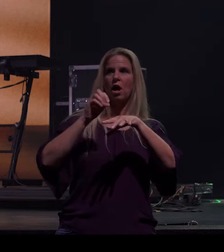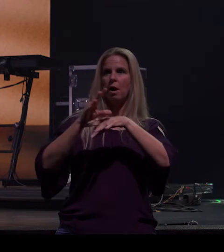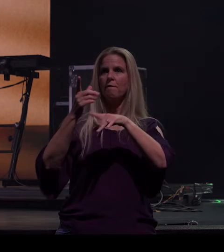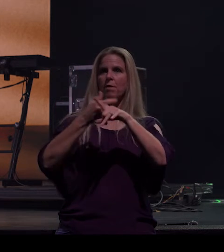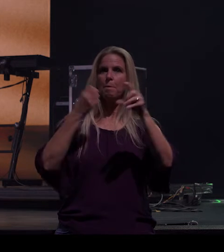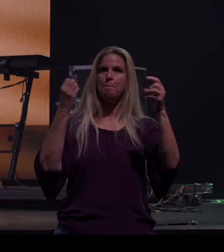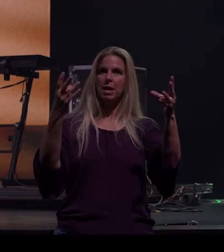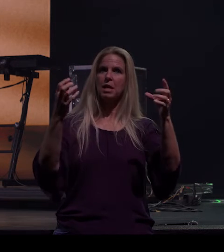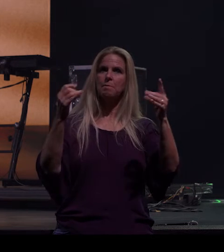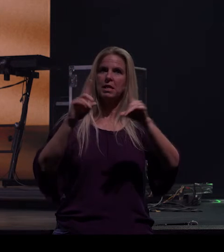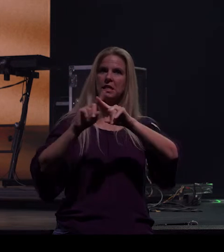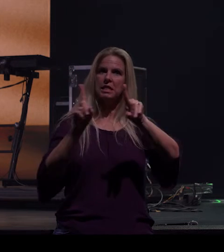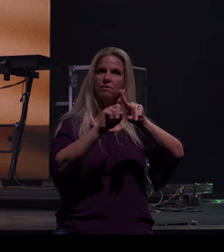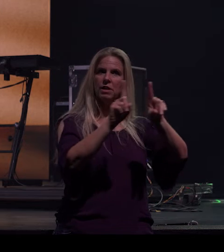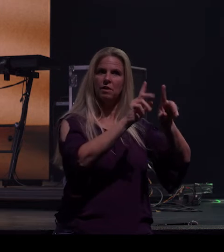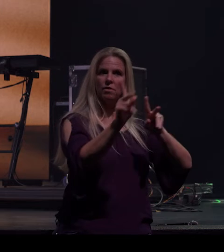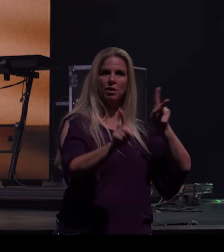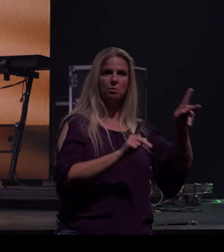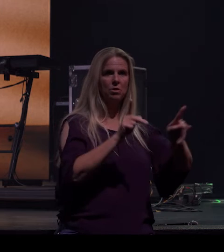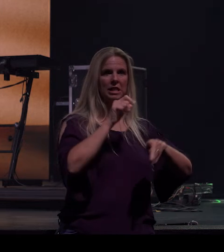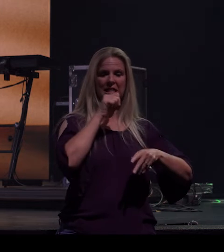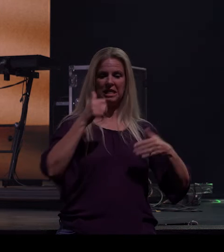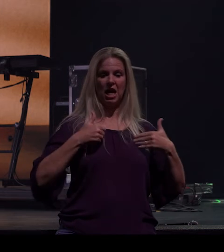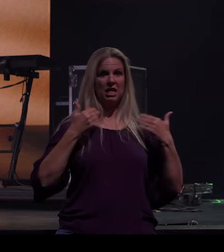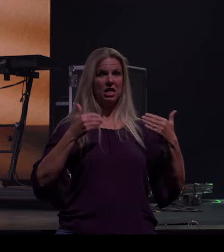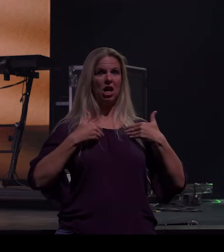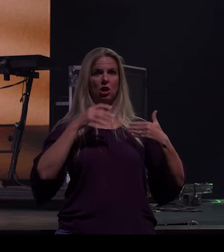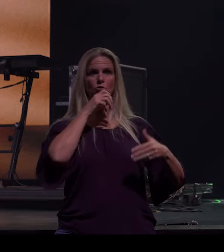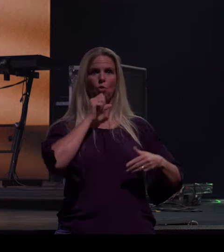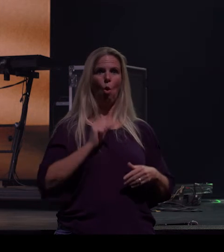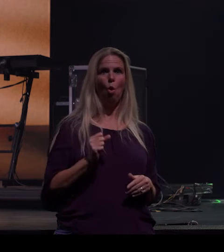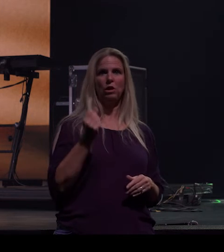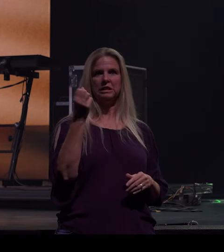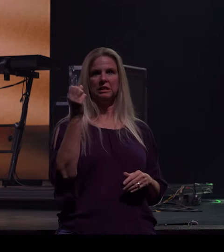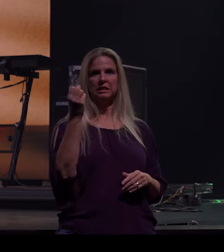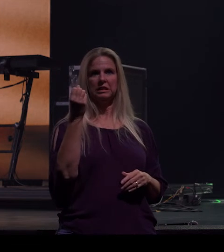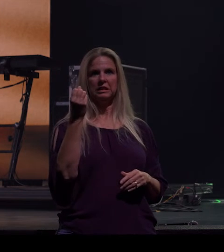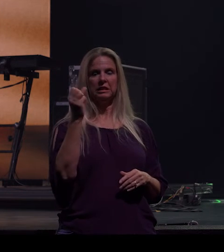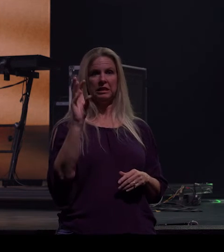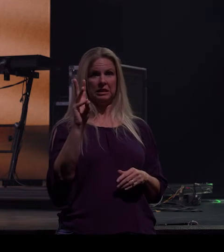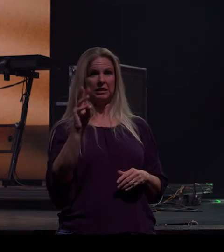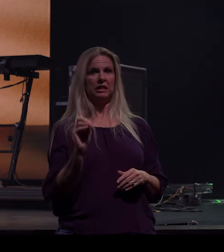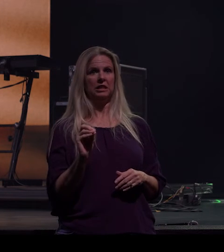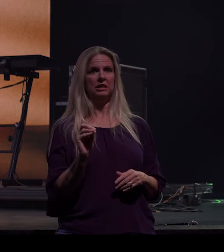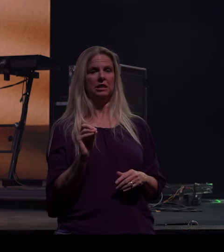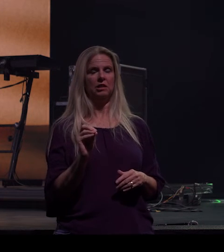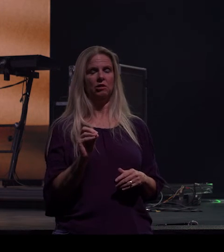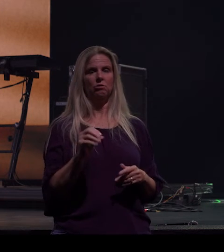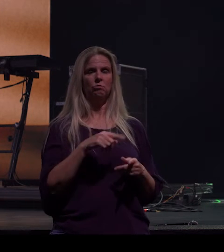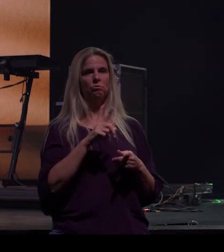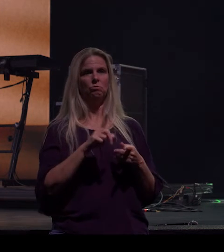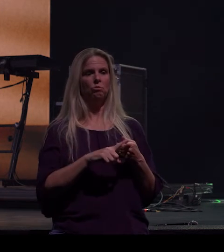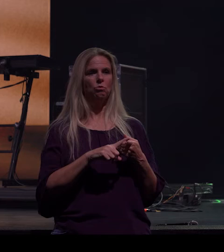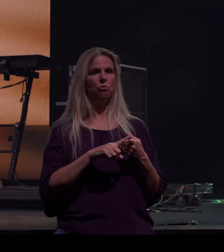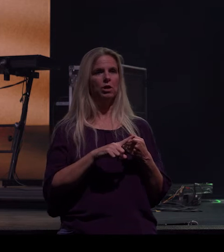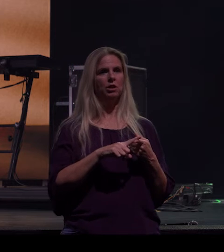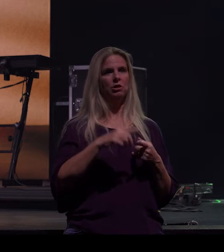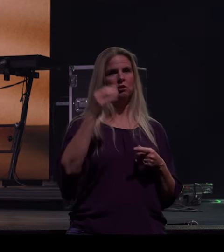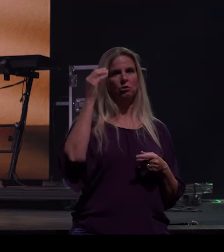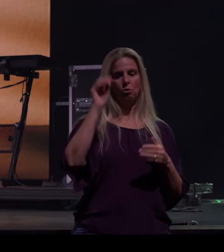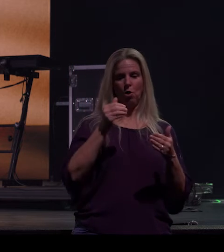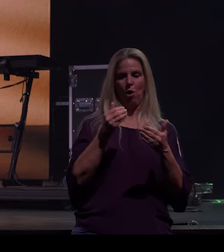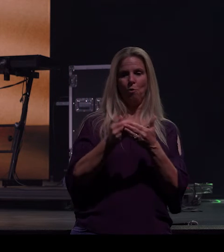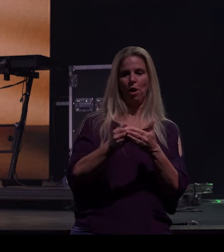people. And here's the thing, he's not young. He's in his 60s. I mean, you think like, when you get in your 60s, like, I kind of know it